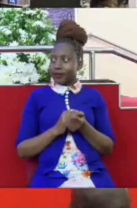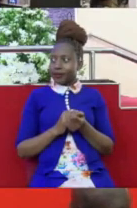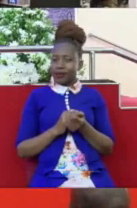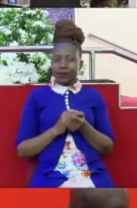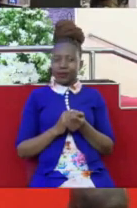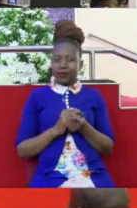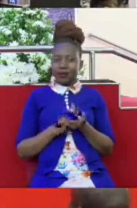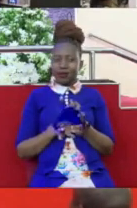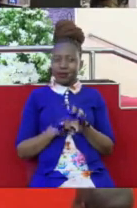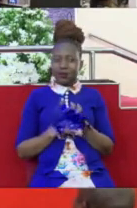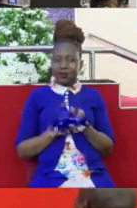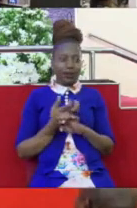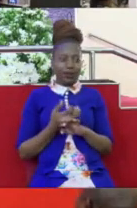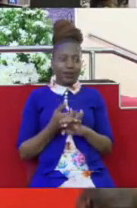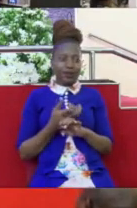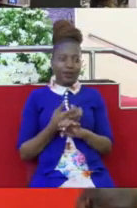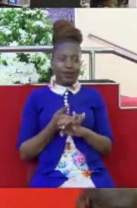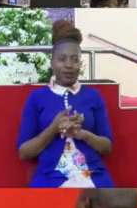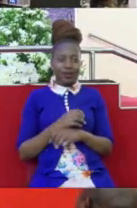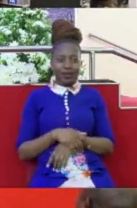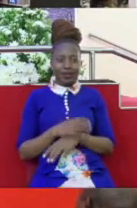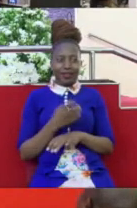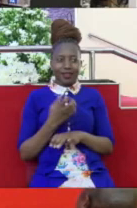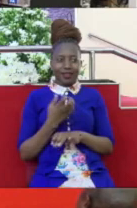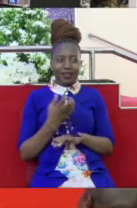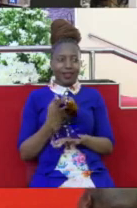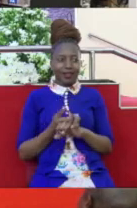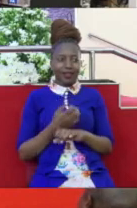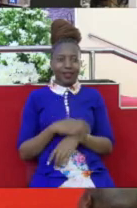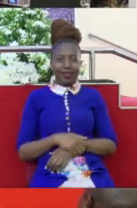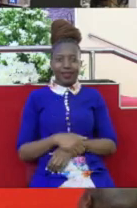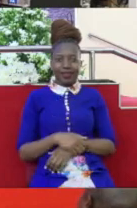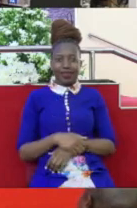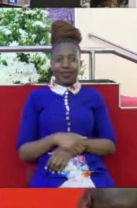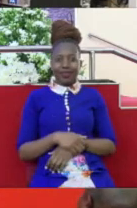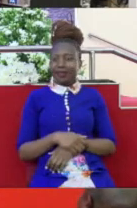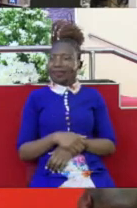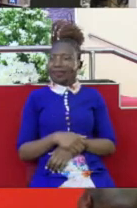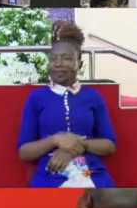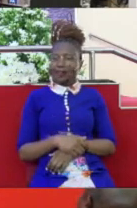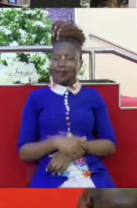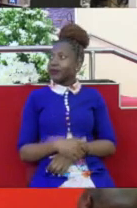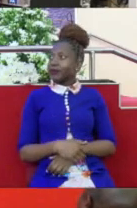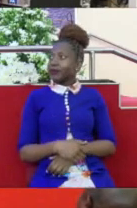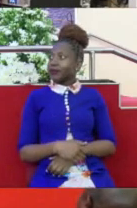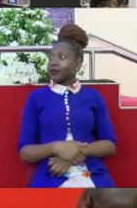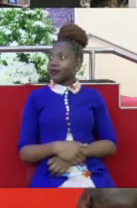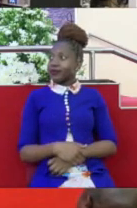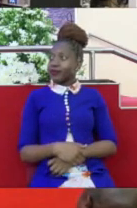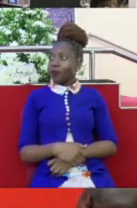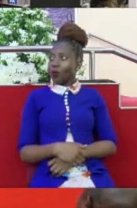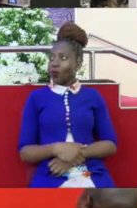Yeah, it's more than one. So the only way to do that is to put a couple of words together. Okay, so since there isn't one, let's just jump to